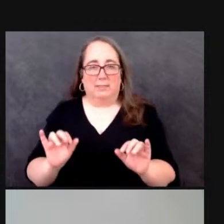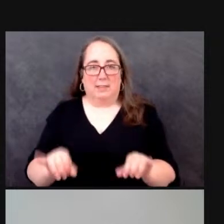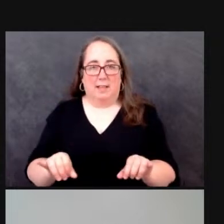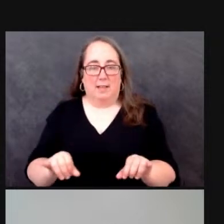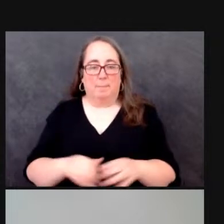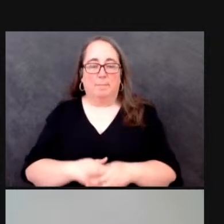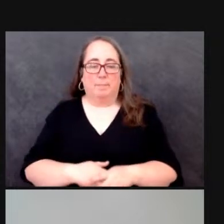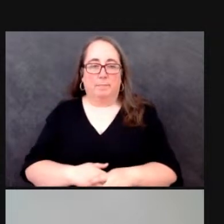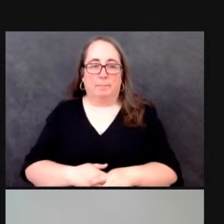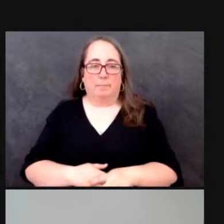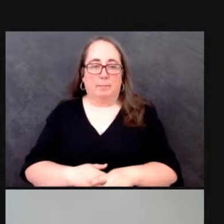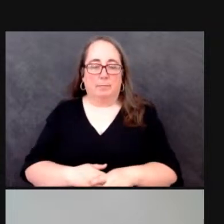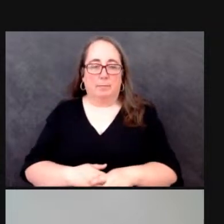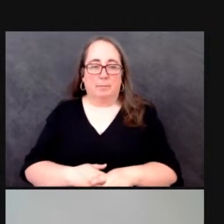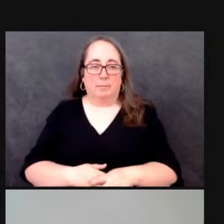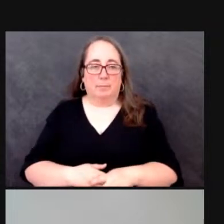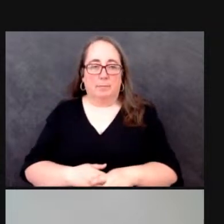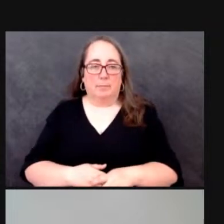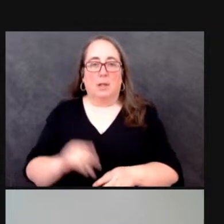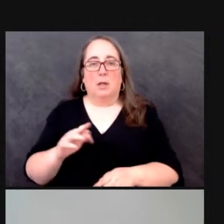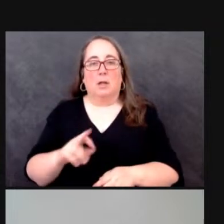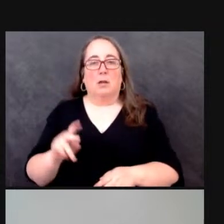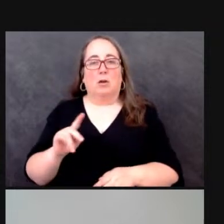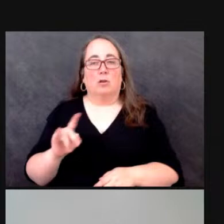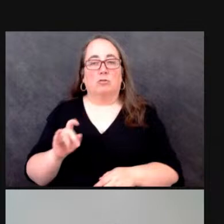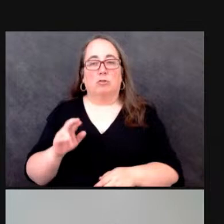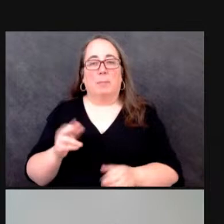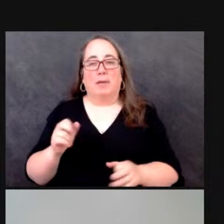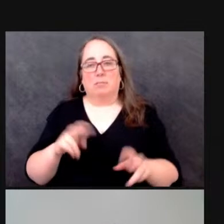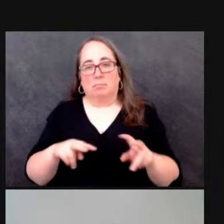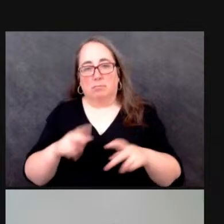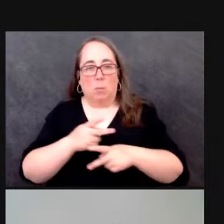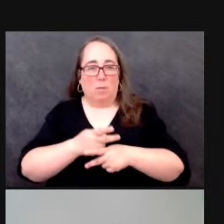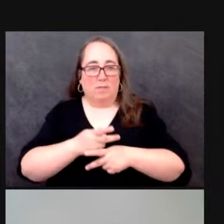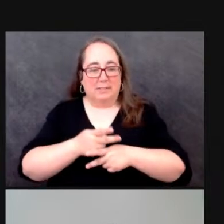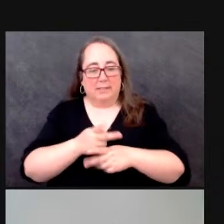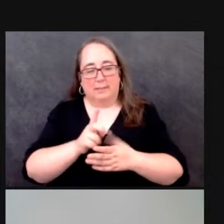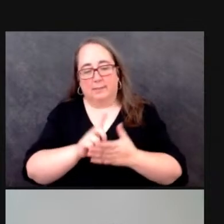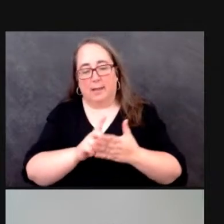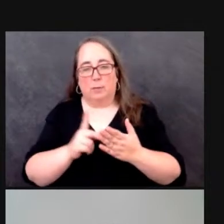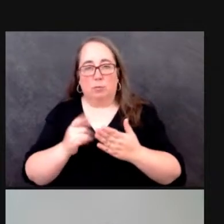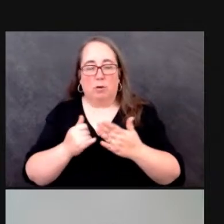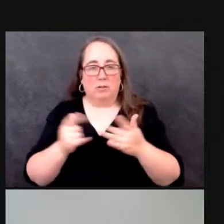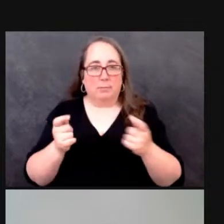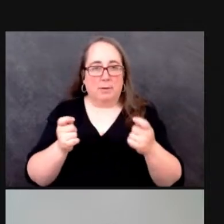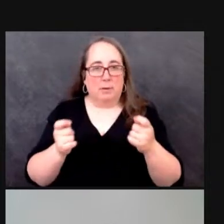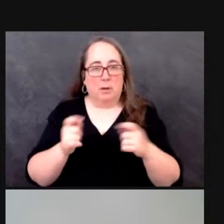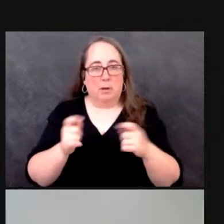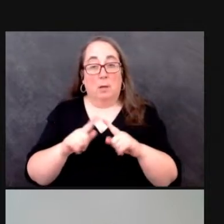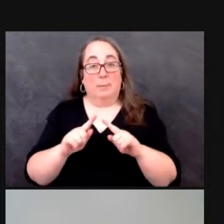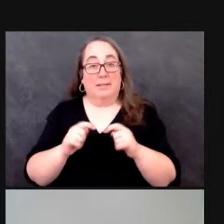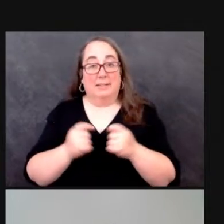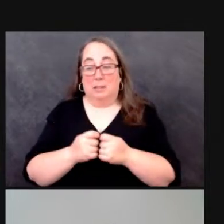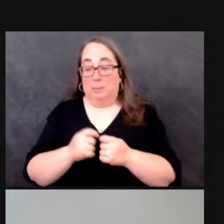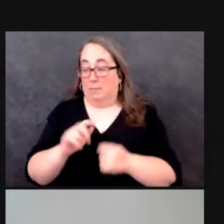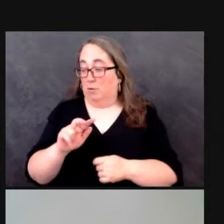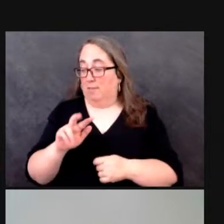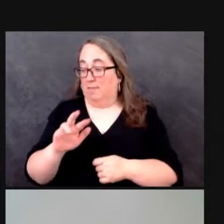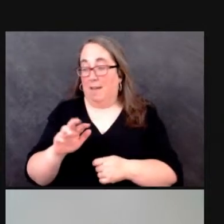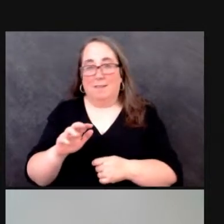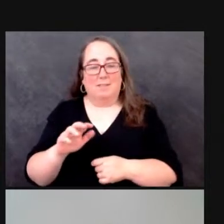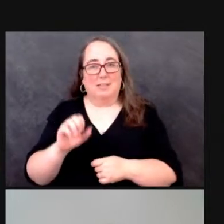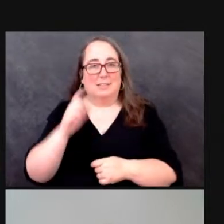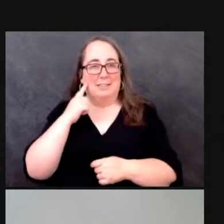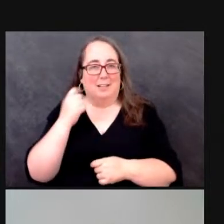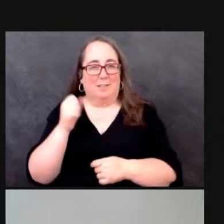set. While Kirk Jr. may have been overseeing the designs and the project management, it was the team of 35 silversmiths who